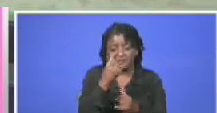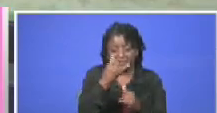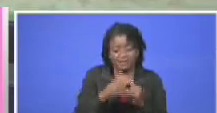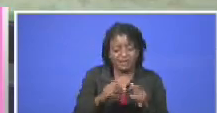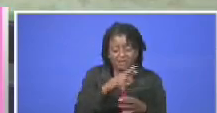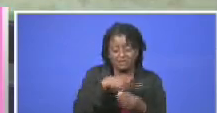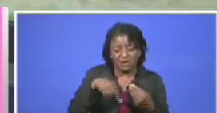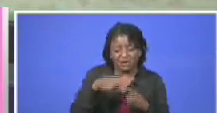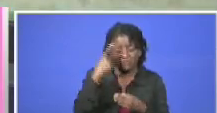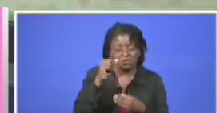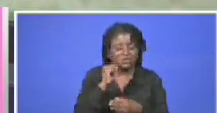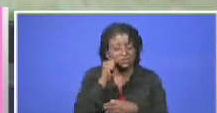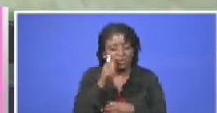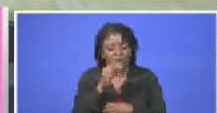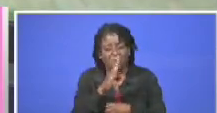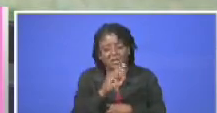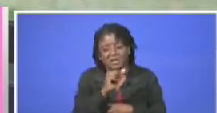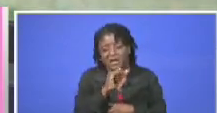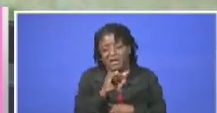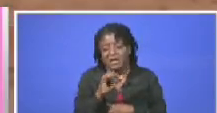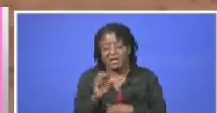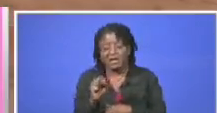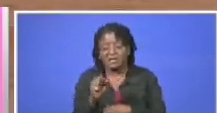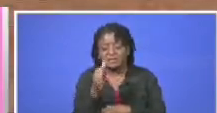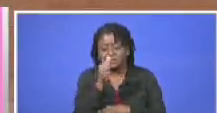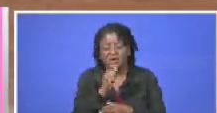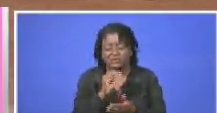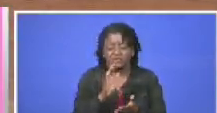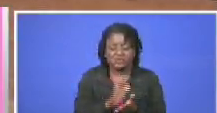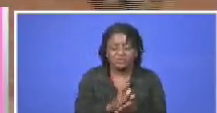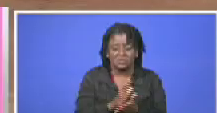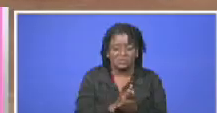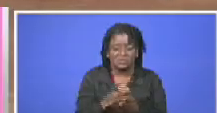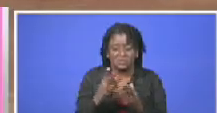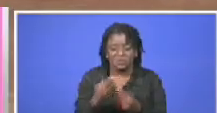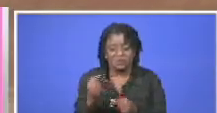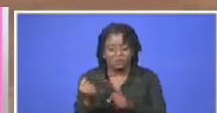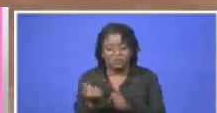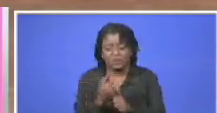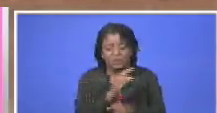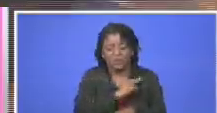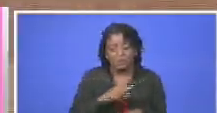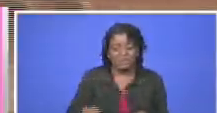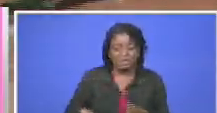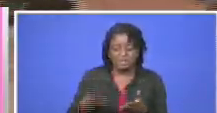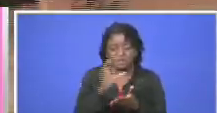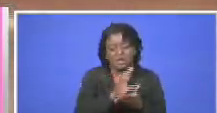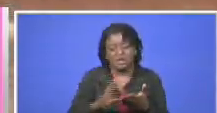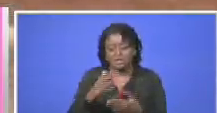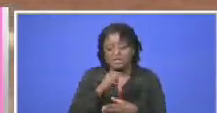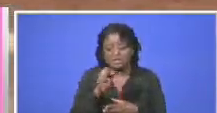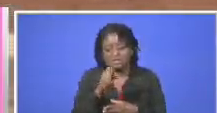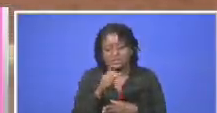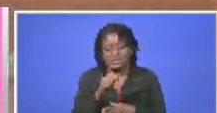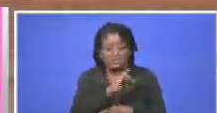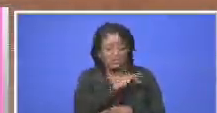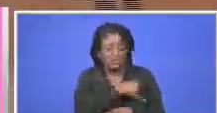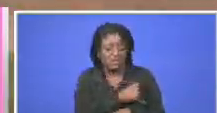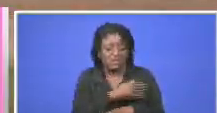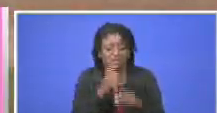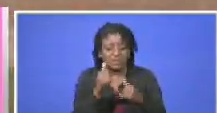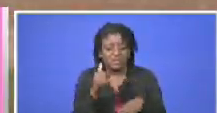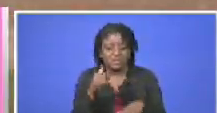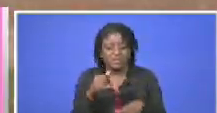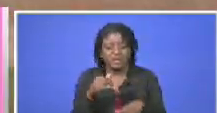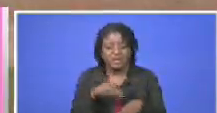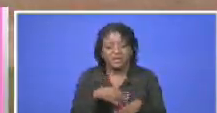The BAISS private school softball season continuing yesterday. The Queens College Comets and St. John's College Giants senior boys playing at the Blue Hill